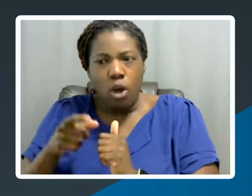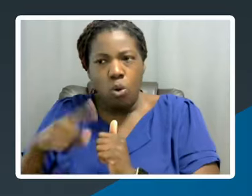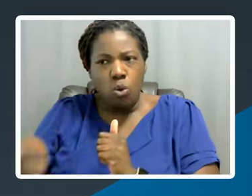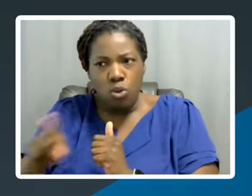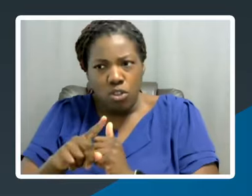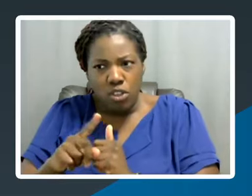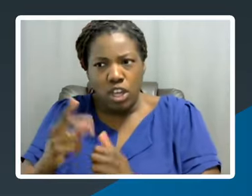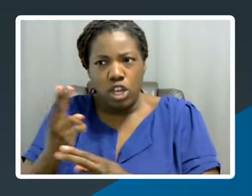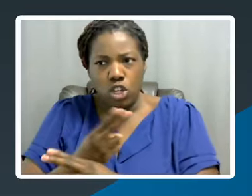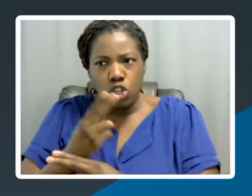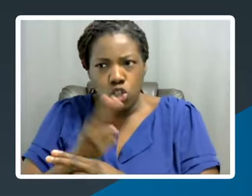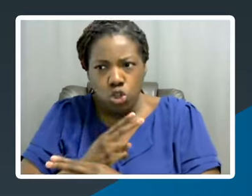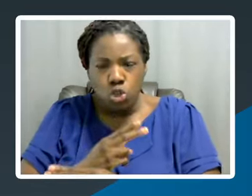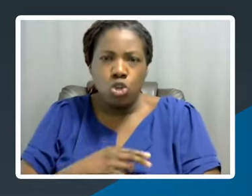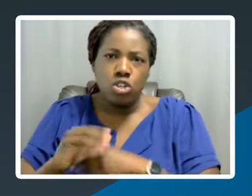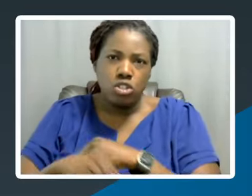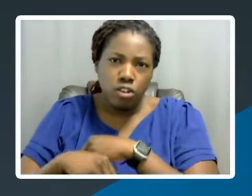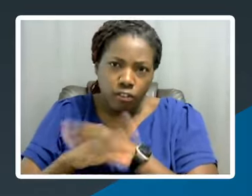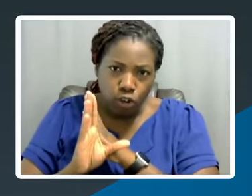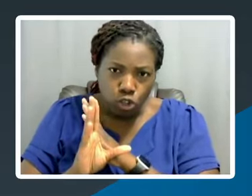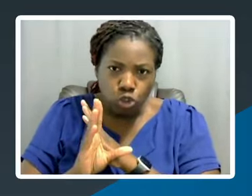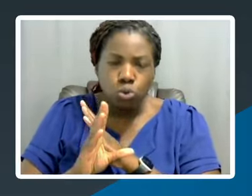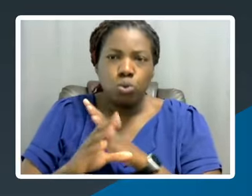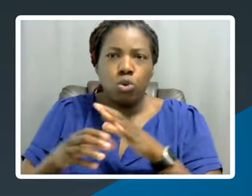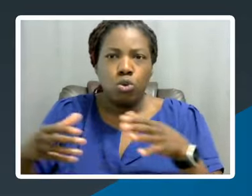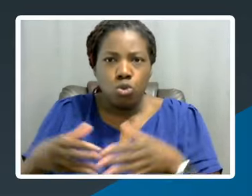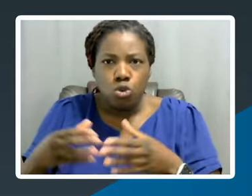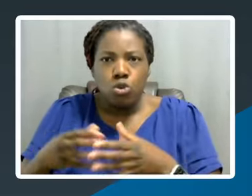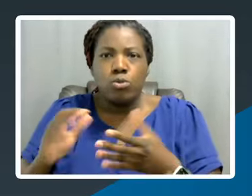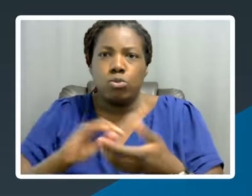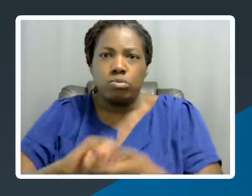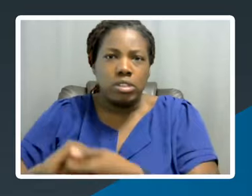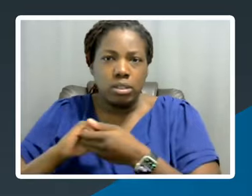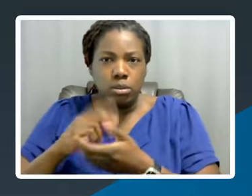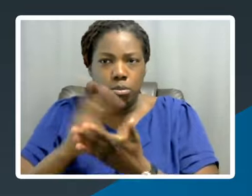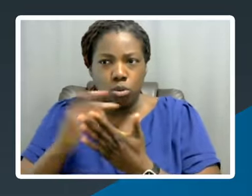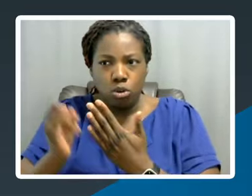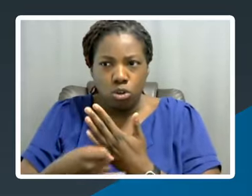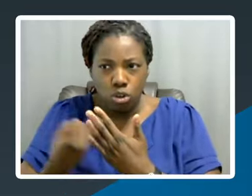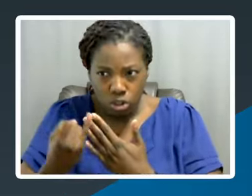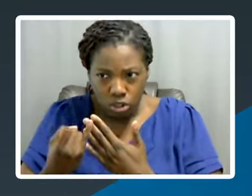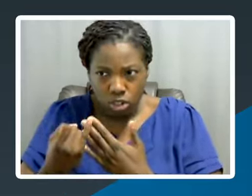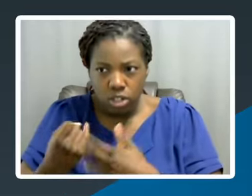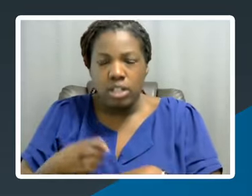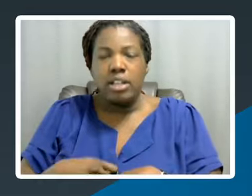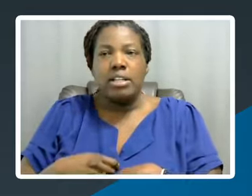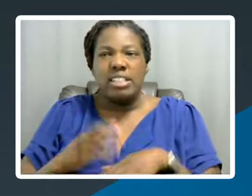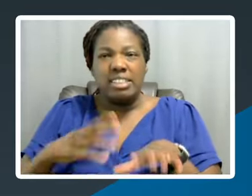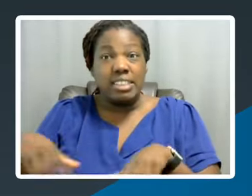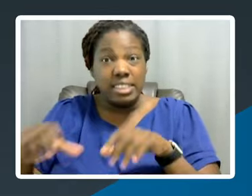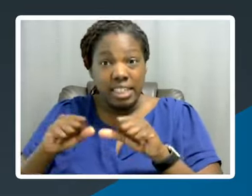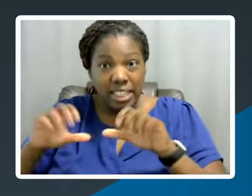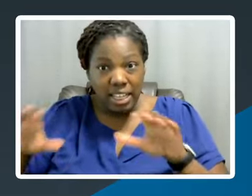tours or collaborative projects to really focus on youth taking civic action and youth